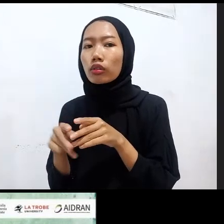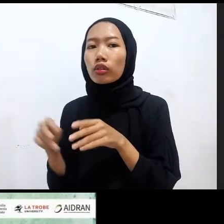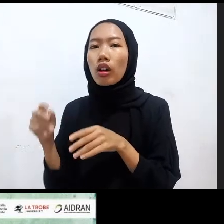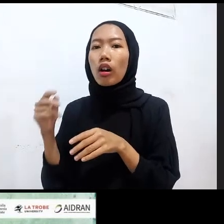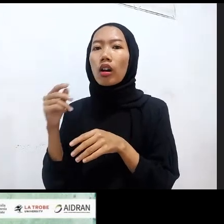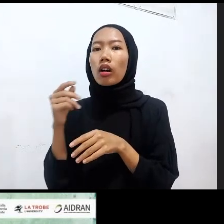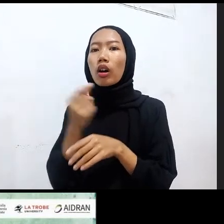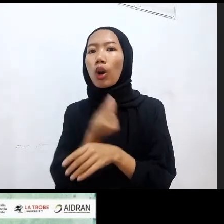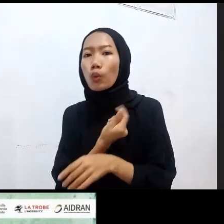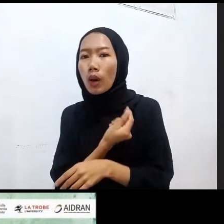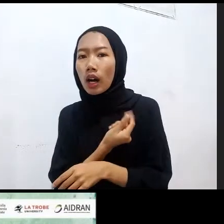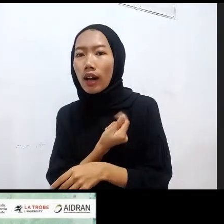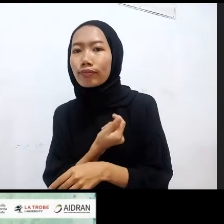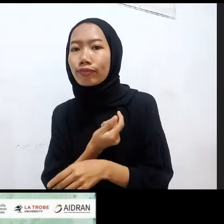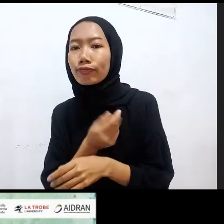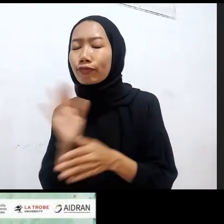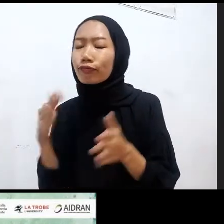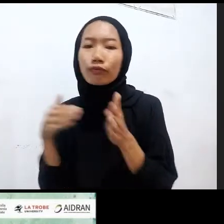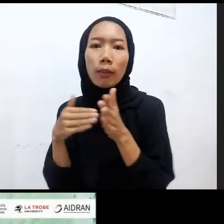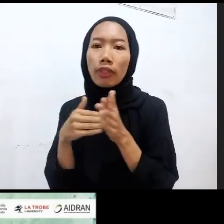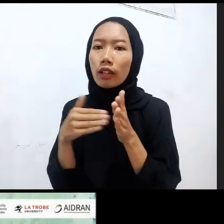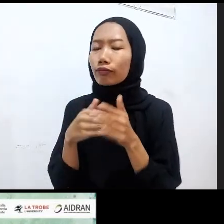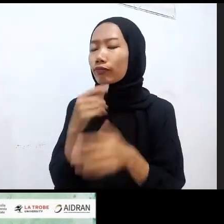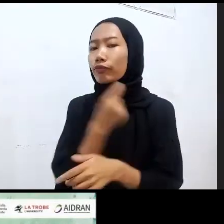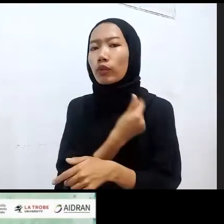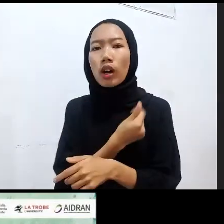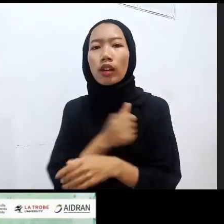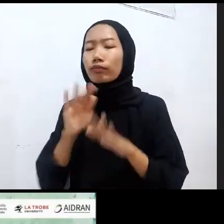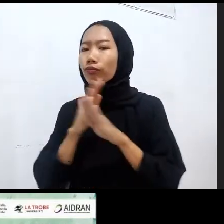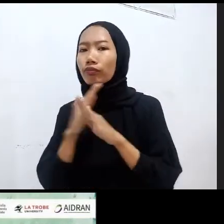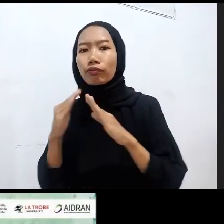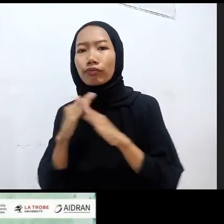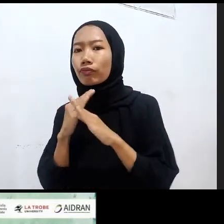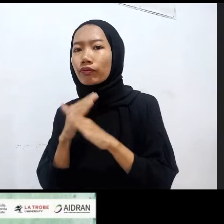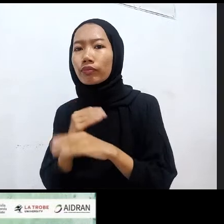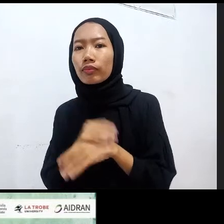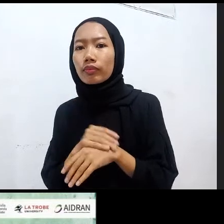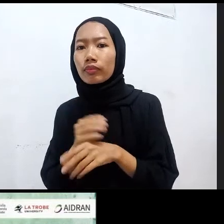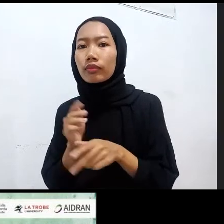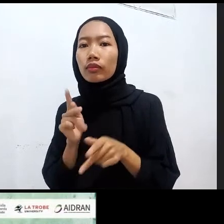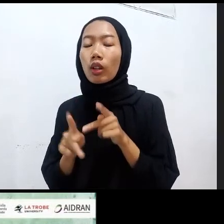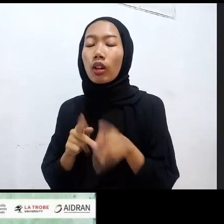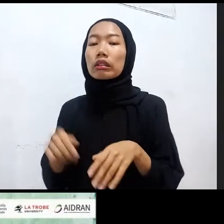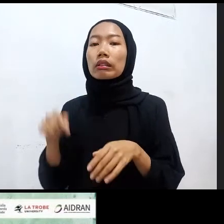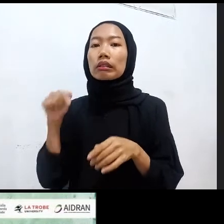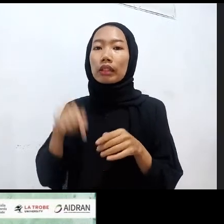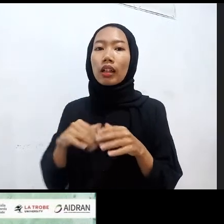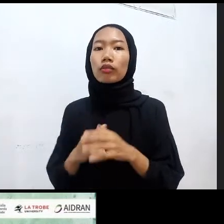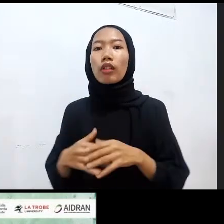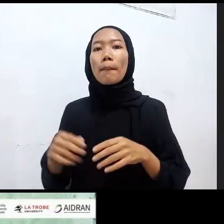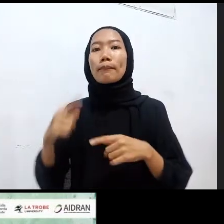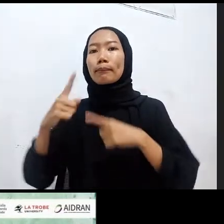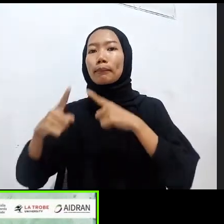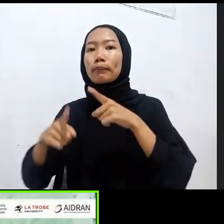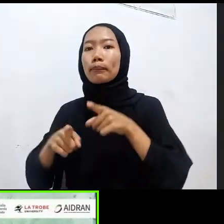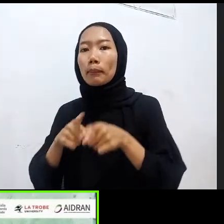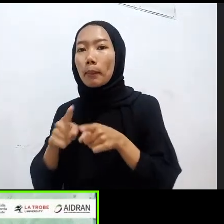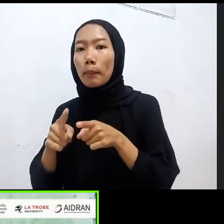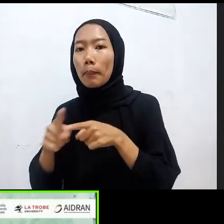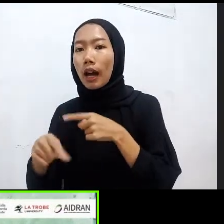already got a meeting set up with him, so that will be good. And I've met with him in the past, and so fingers